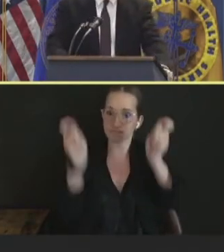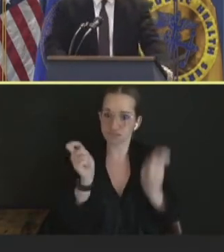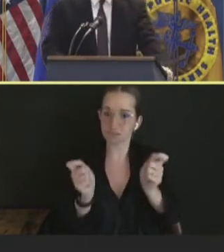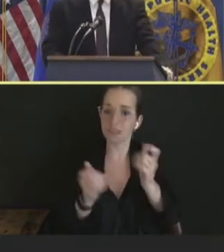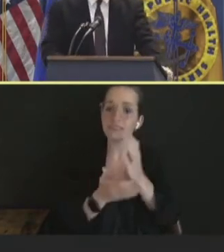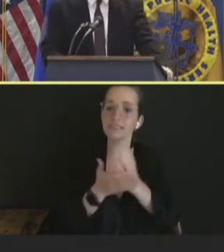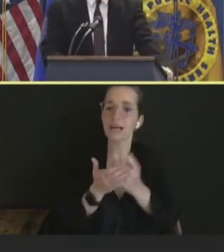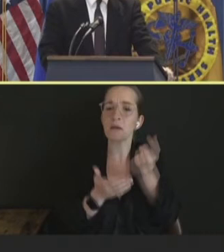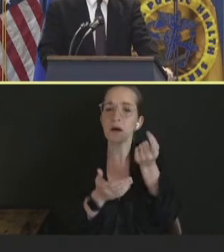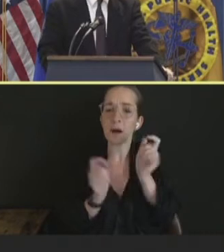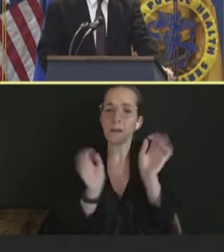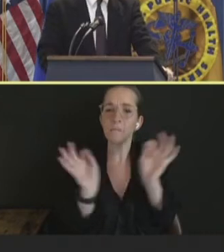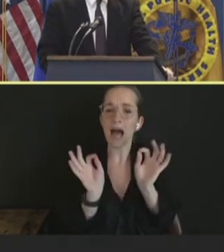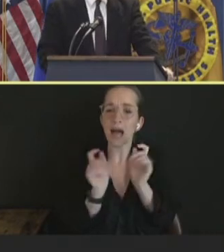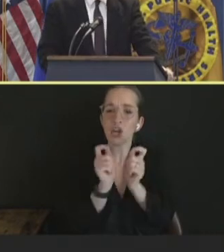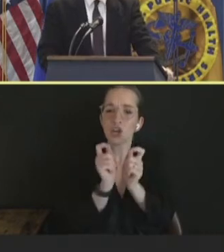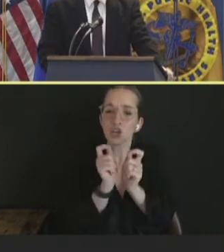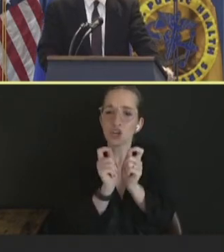specific recommendation.